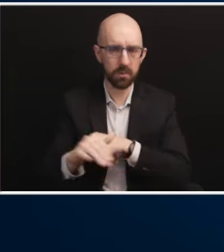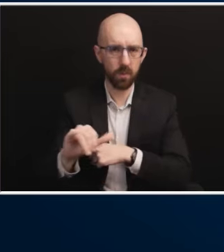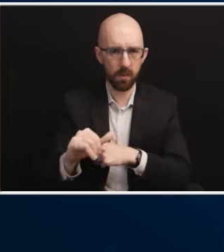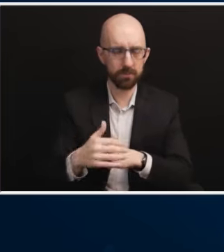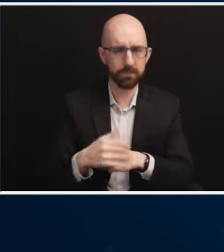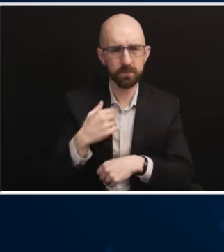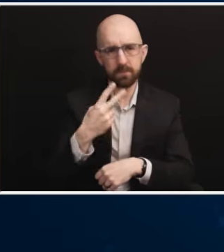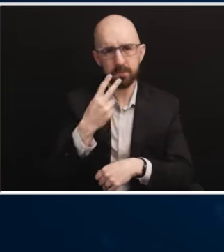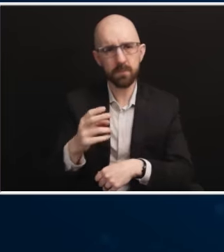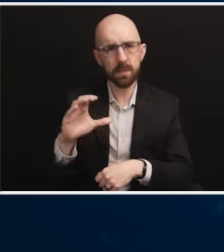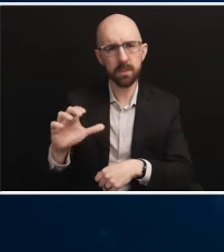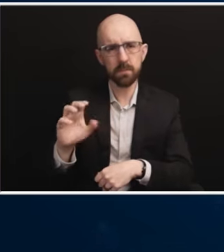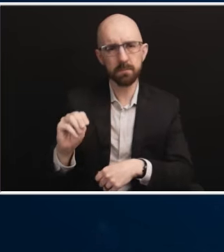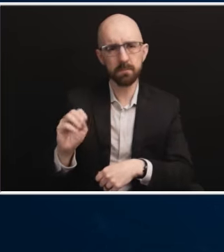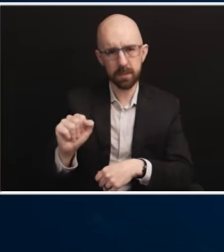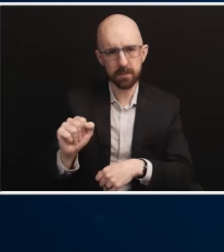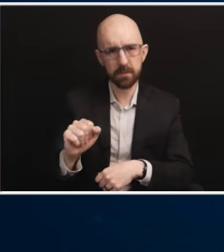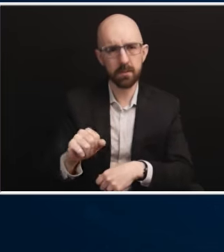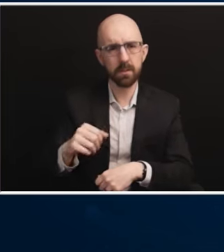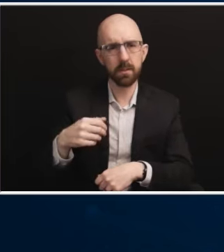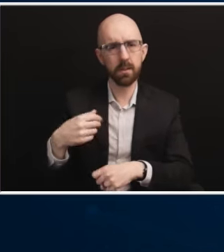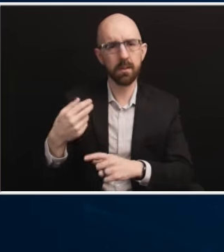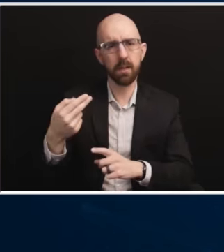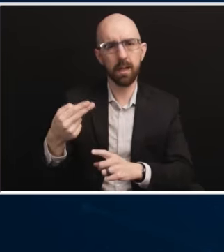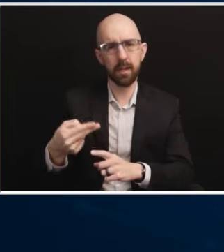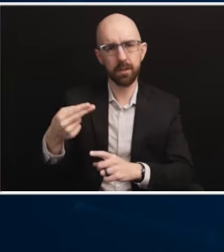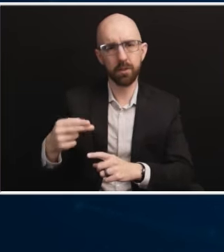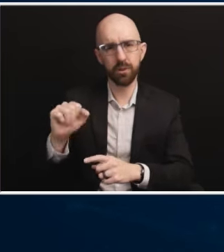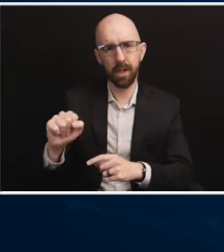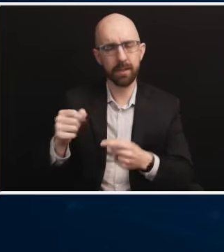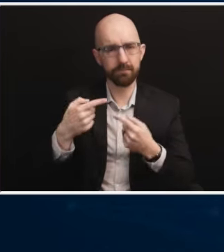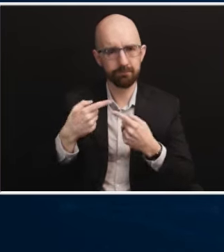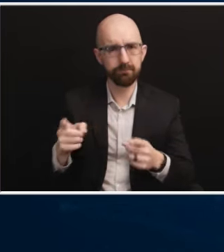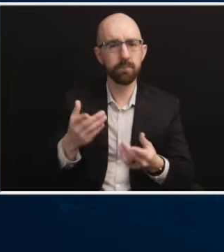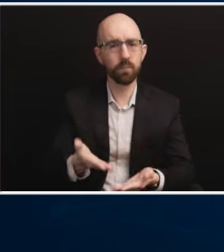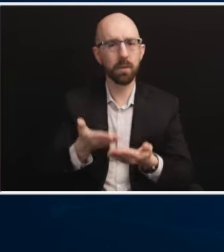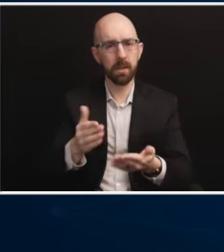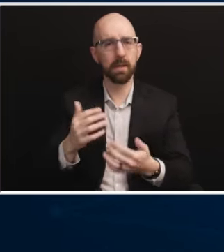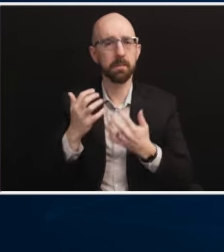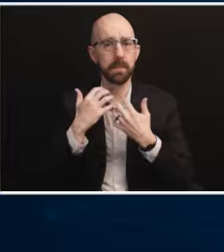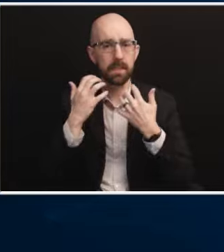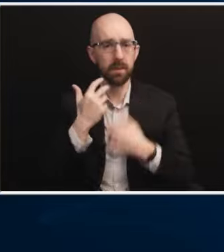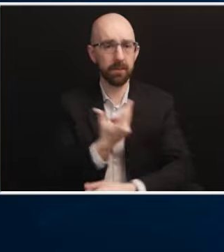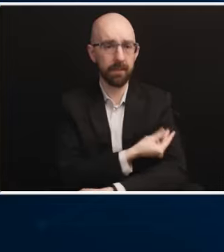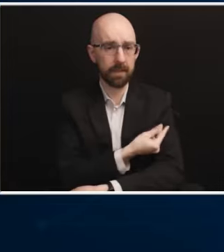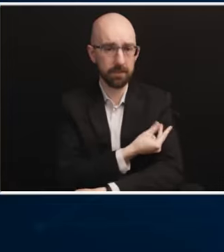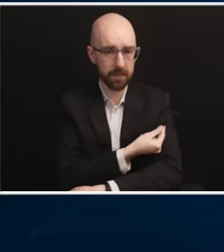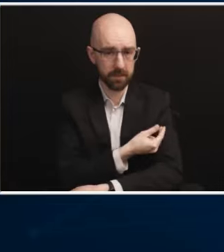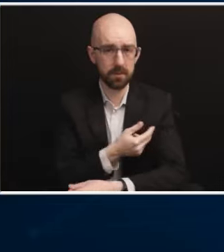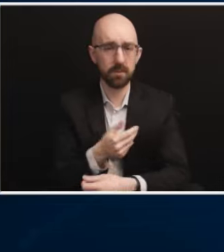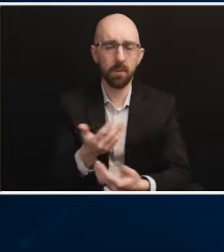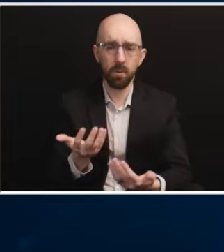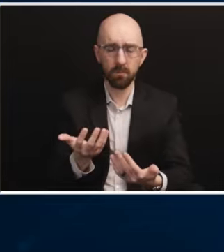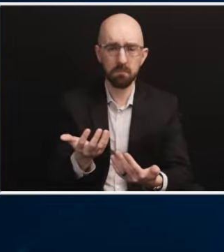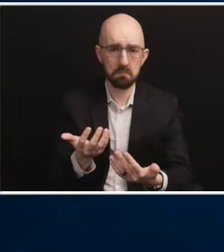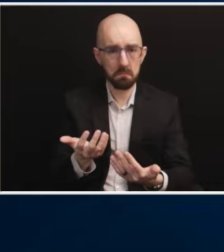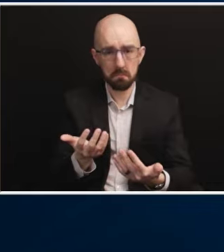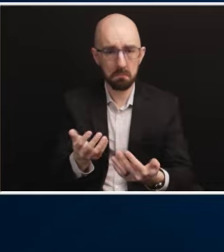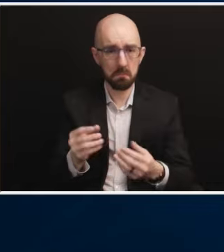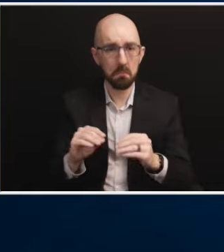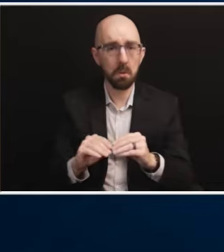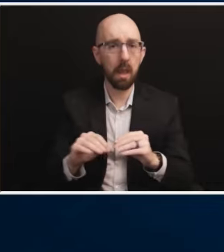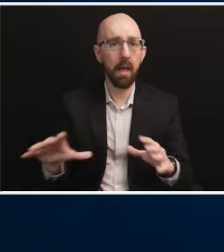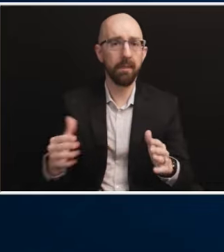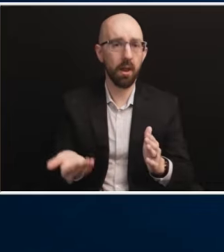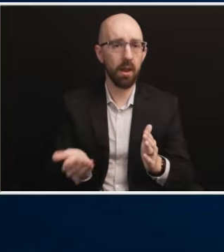CMS as well as HHS came out and recommended measles vaccination, or put it out there again, but